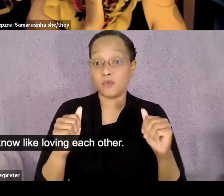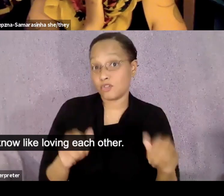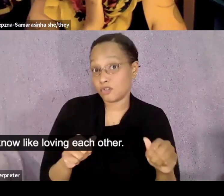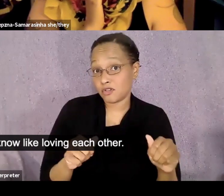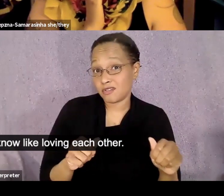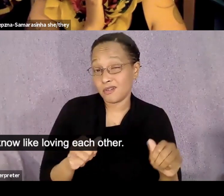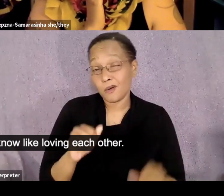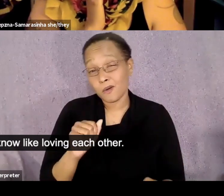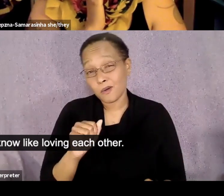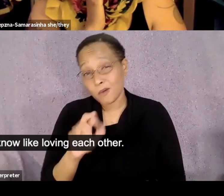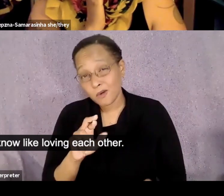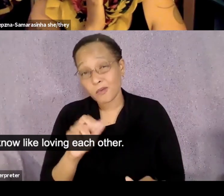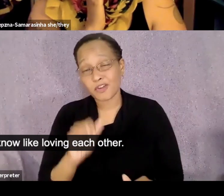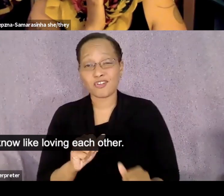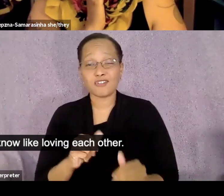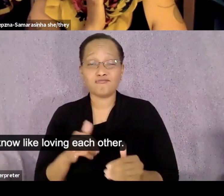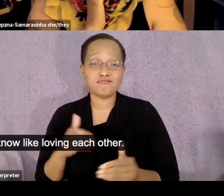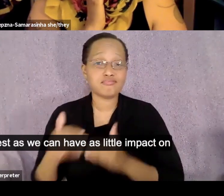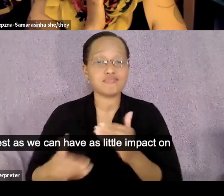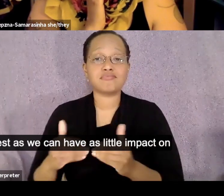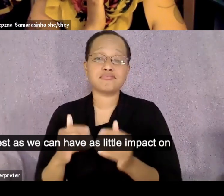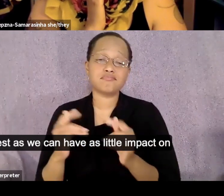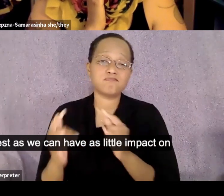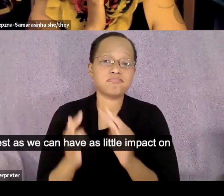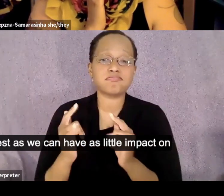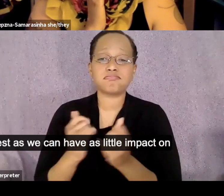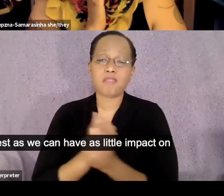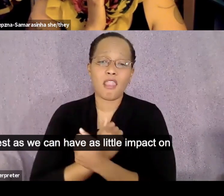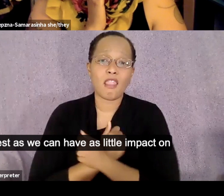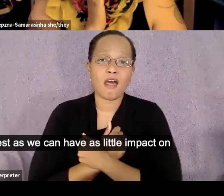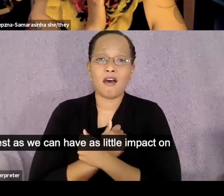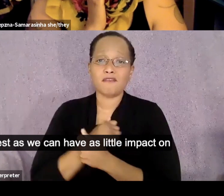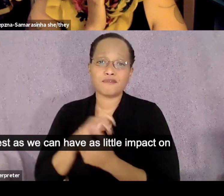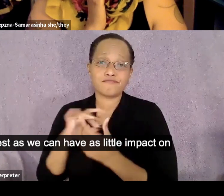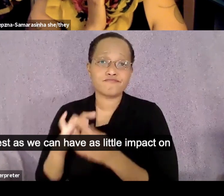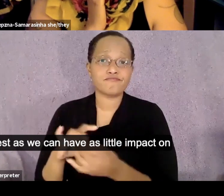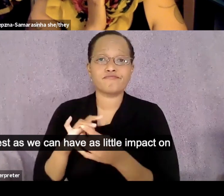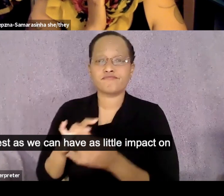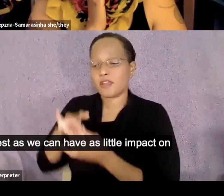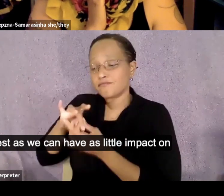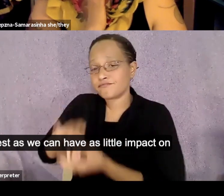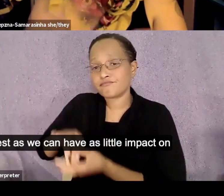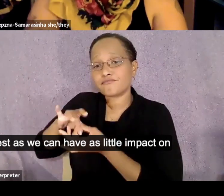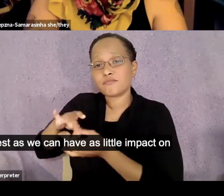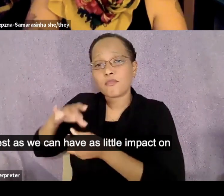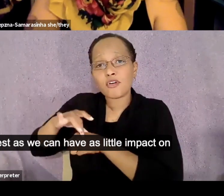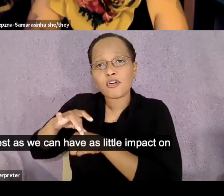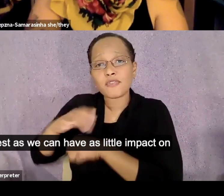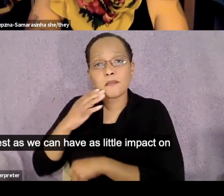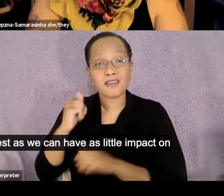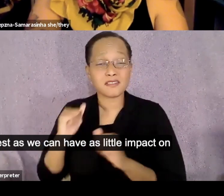like, loving each other and humbly and in relation to the earth as best as we can, to have as little